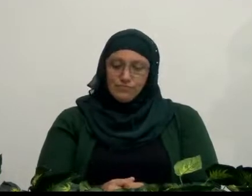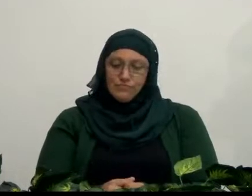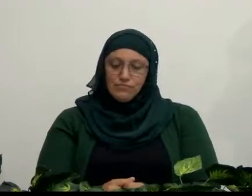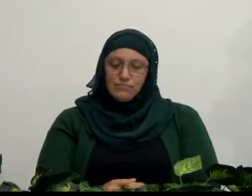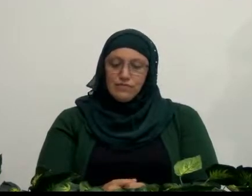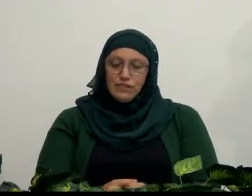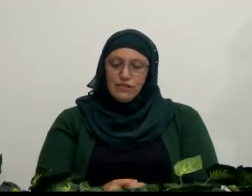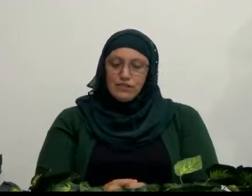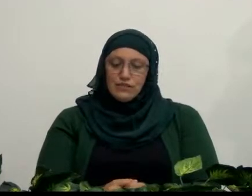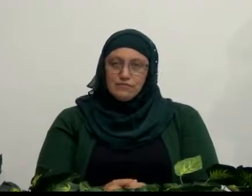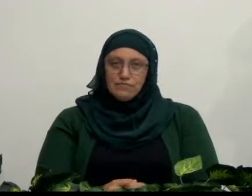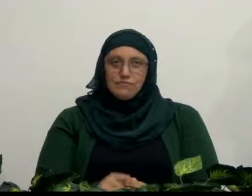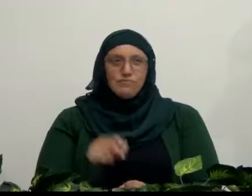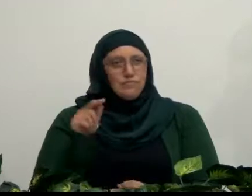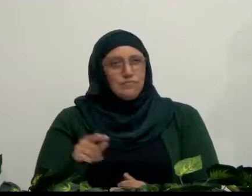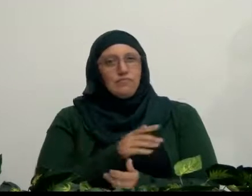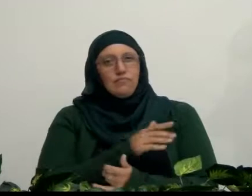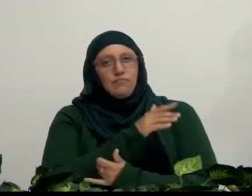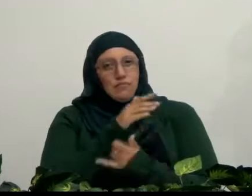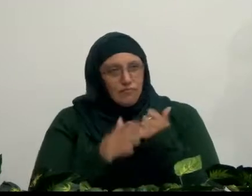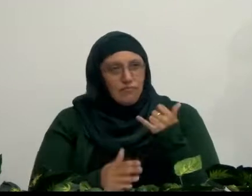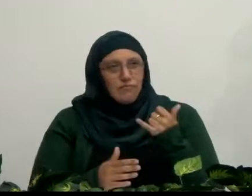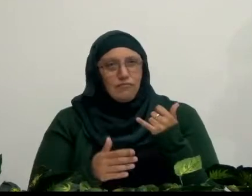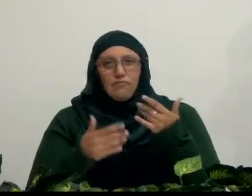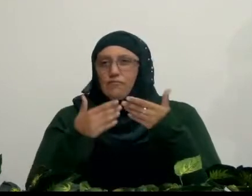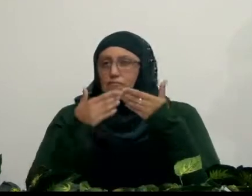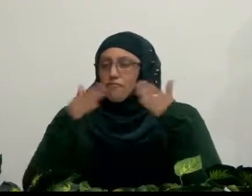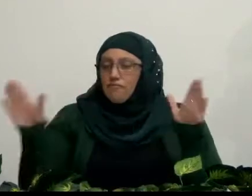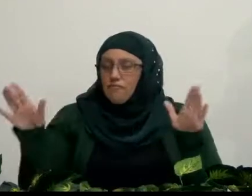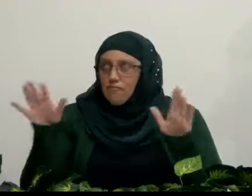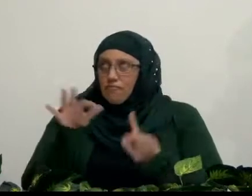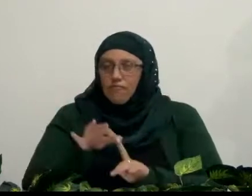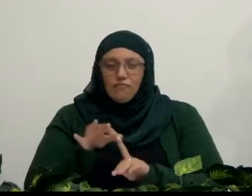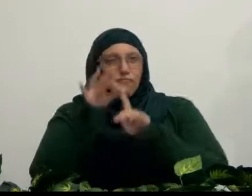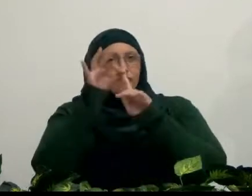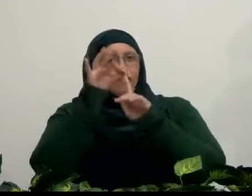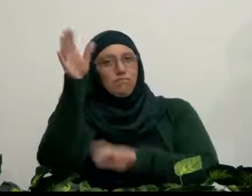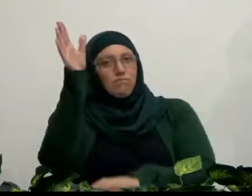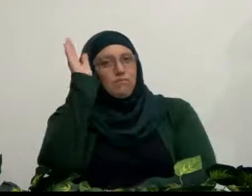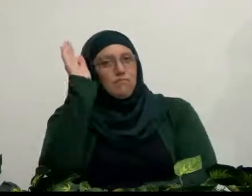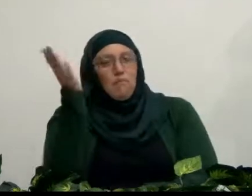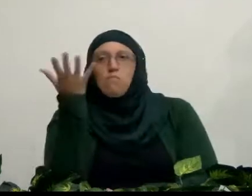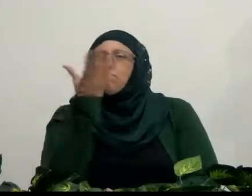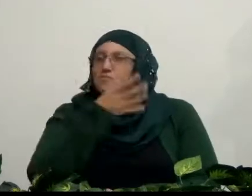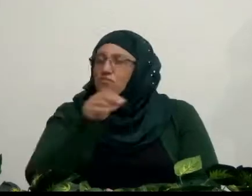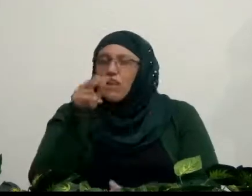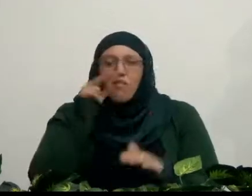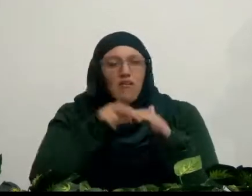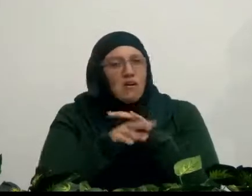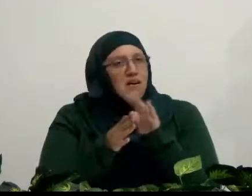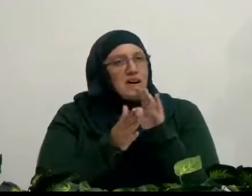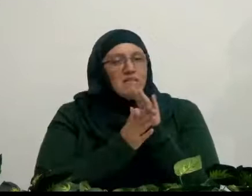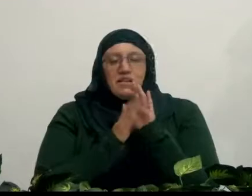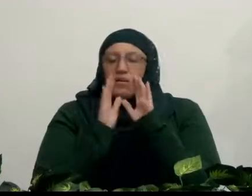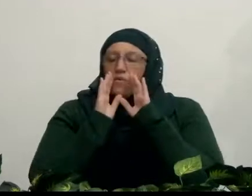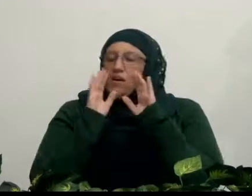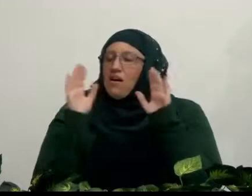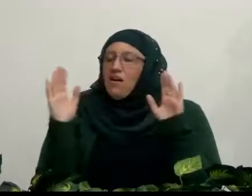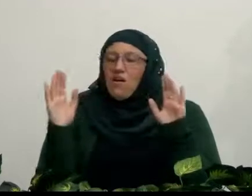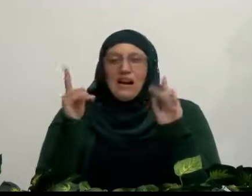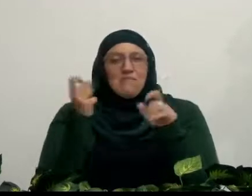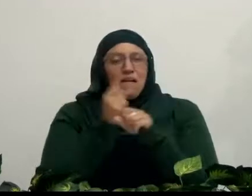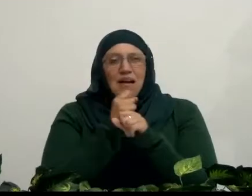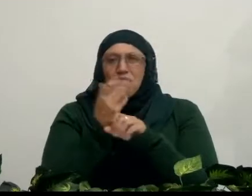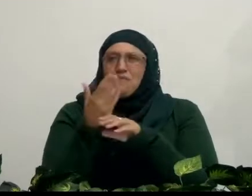last public and official speech or announcement that the Holy Prophet of Islam made before